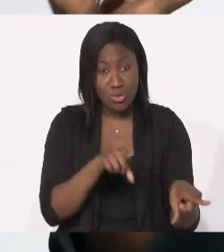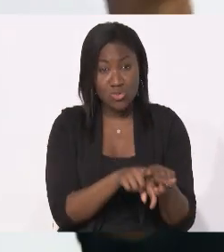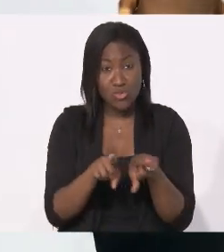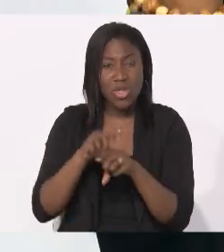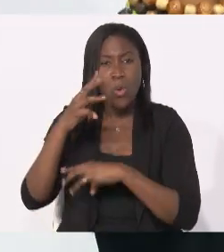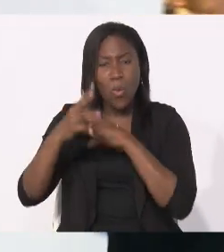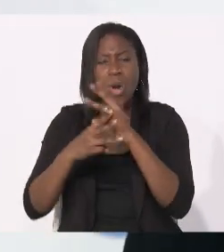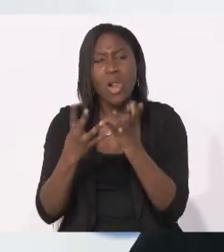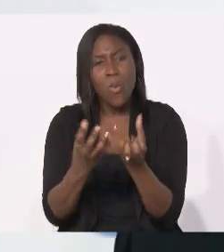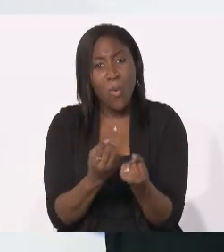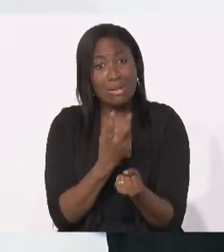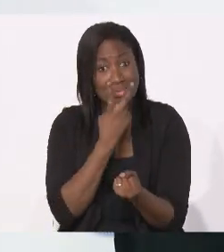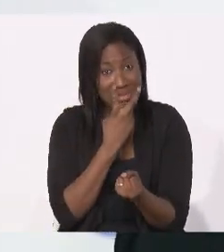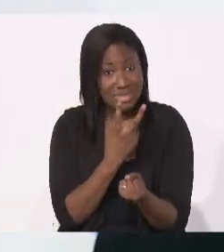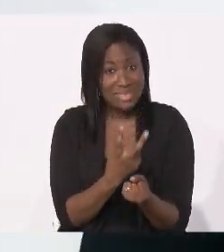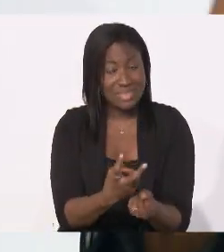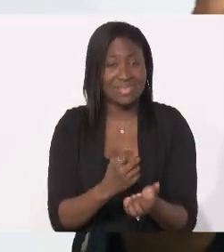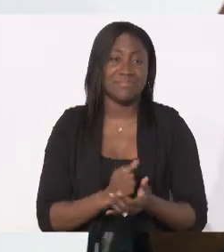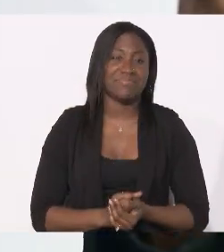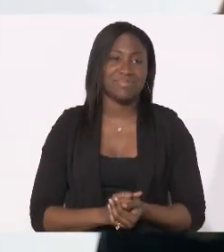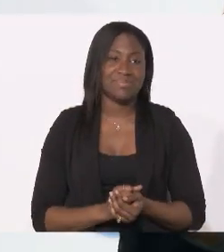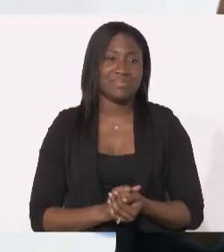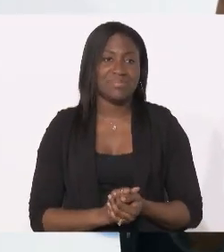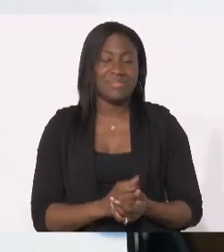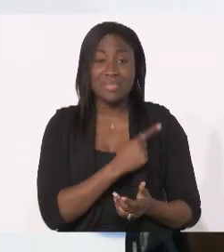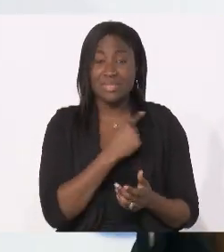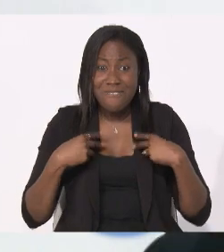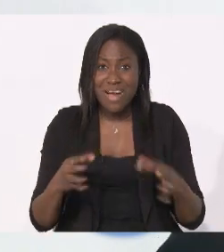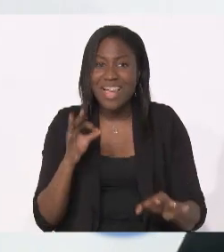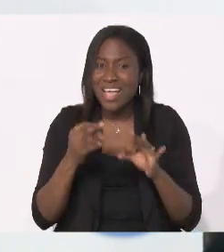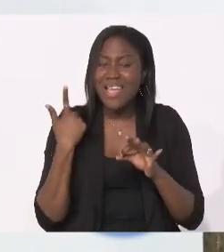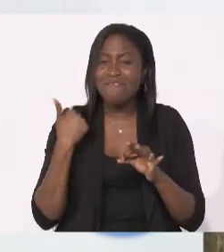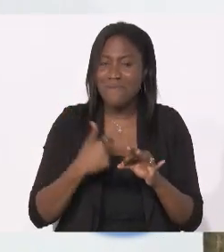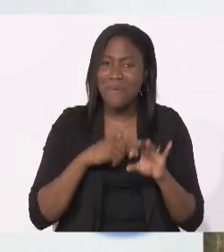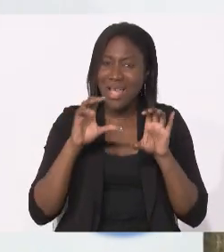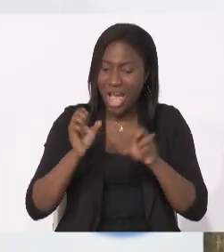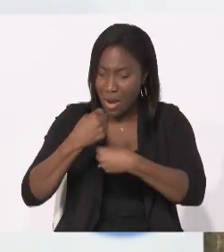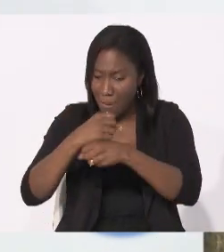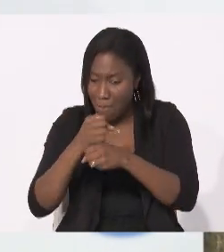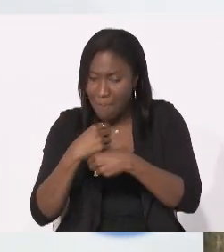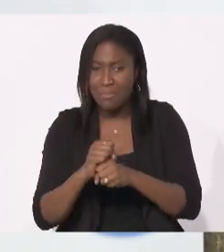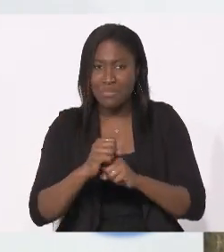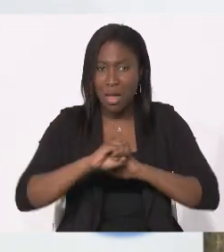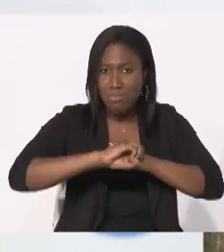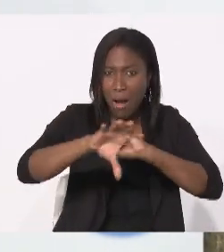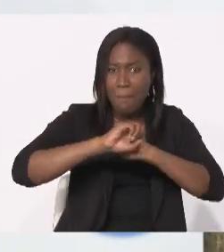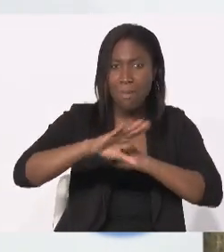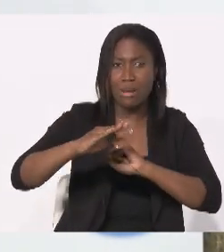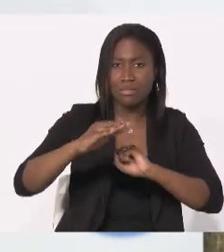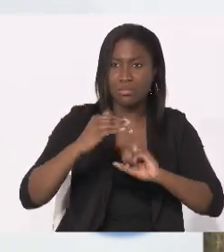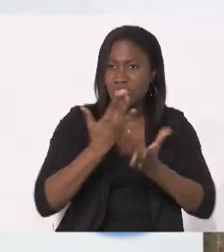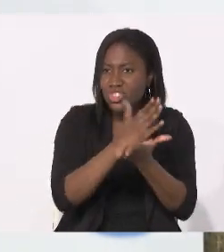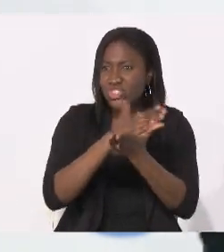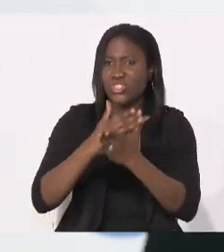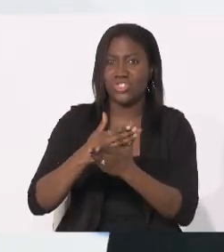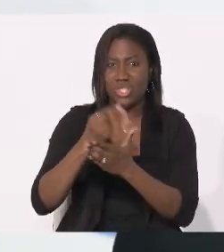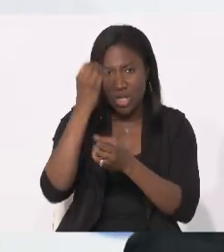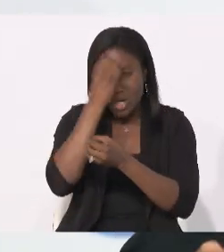right. Right? And what we want to do is really, we have a lot of people with different areas of expertise. And the idea